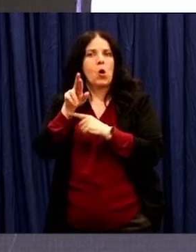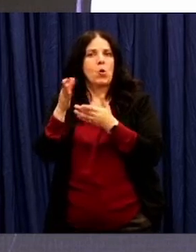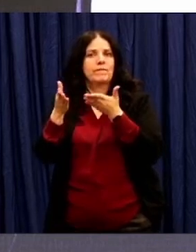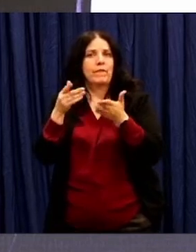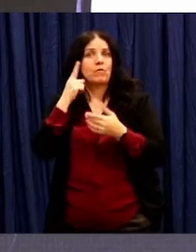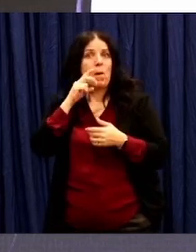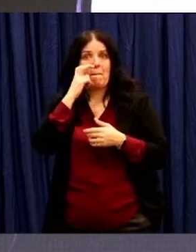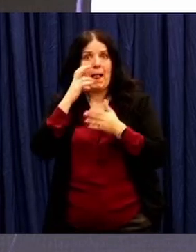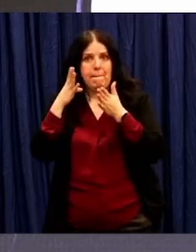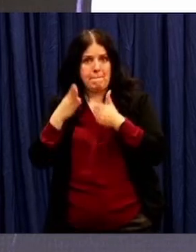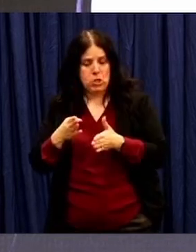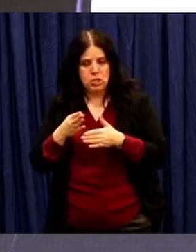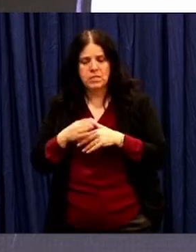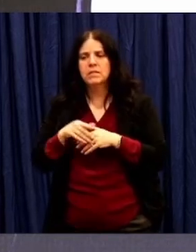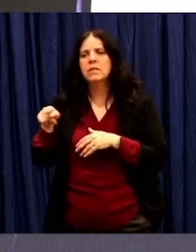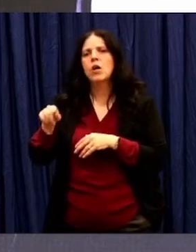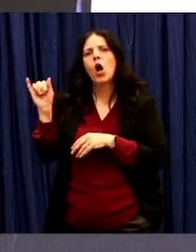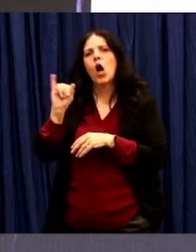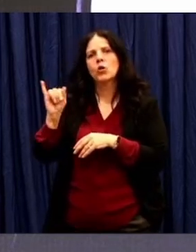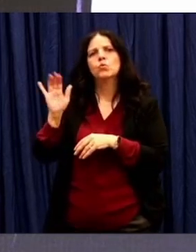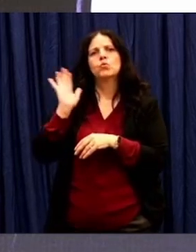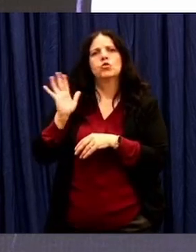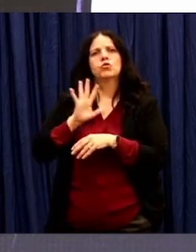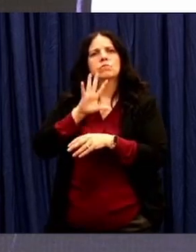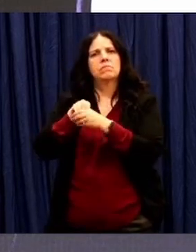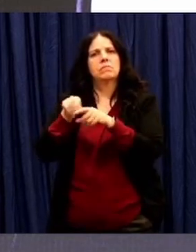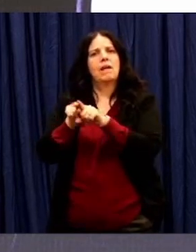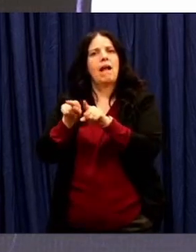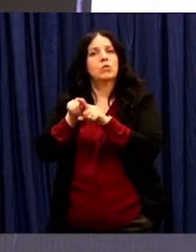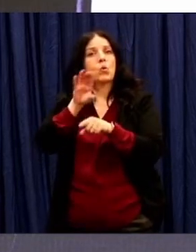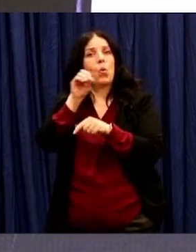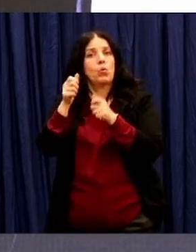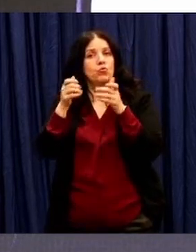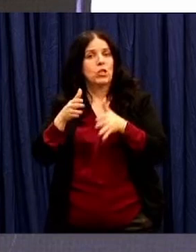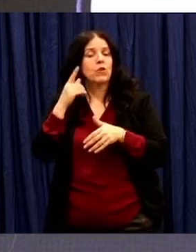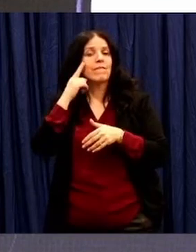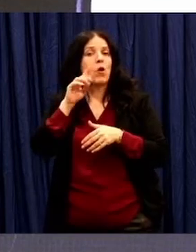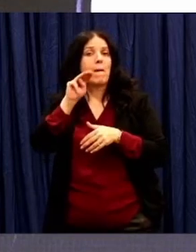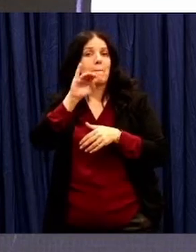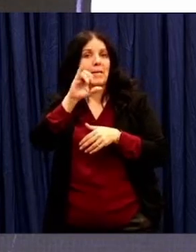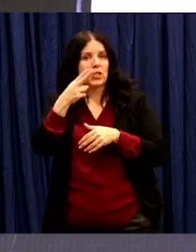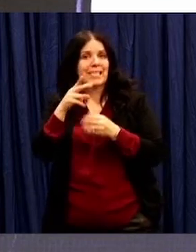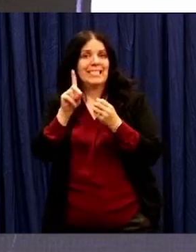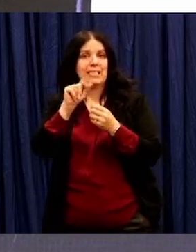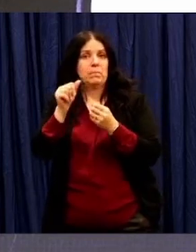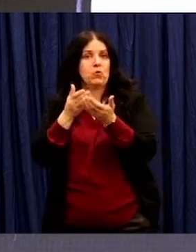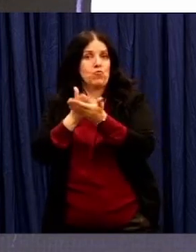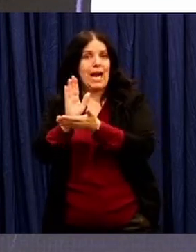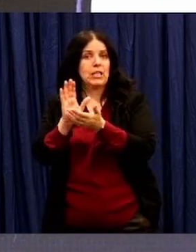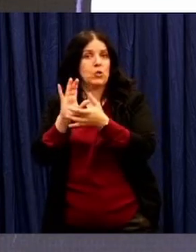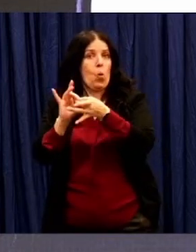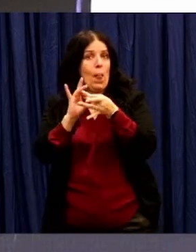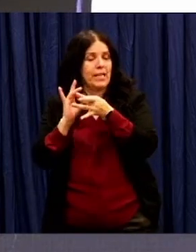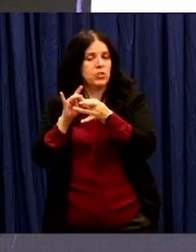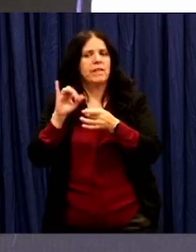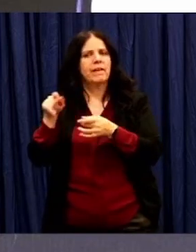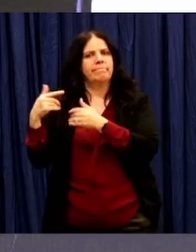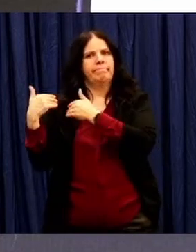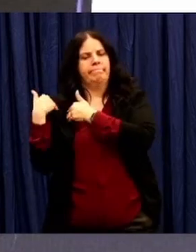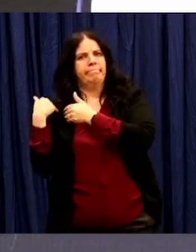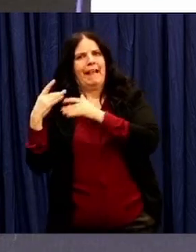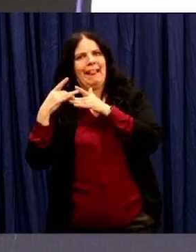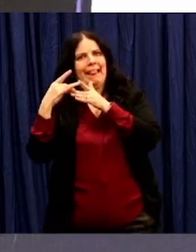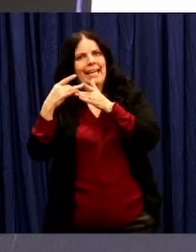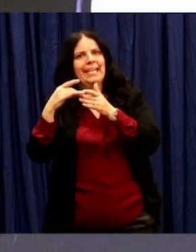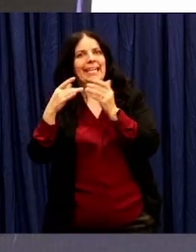also has served as the co-director for Michigan Disability Rights Coalition, where she was leading the assistive technology